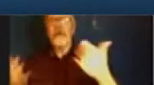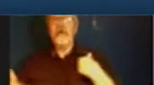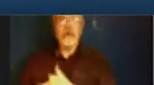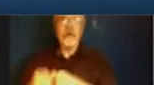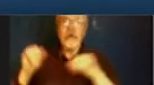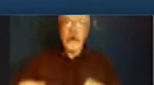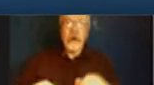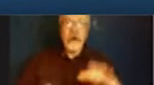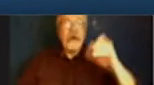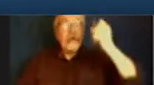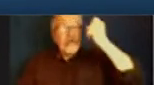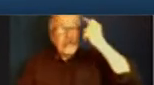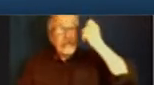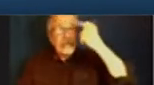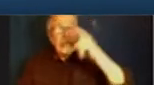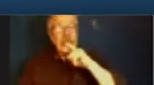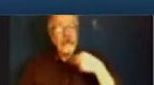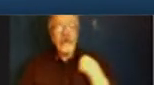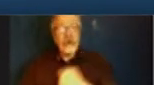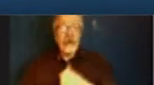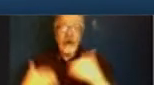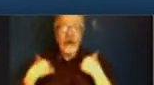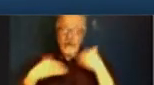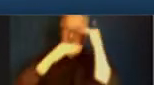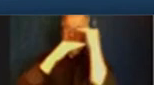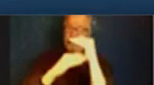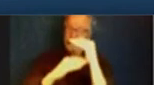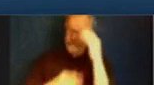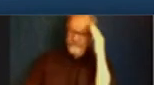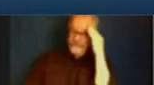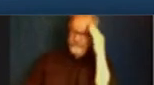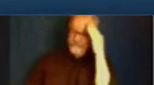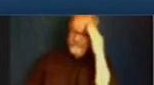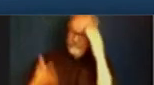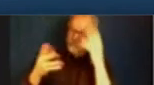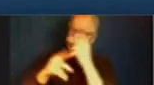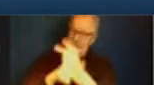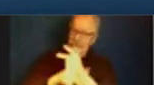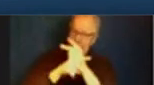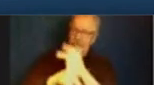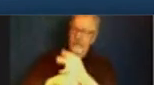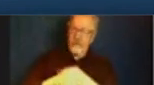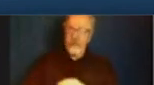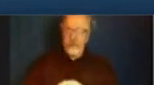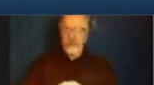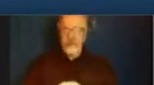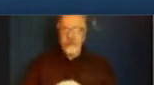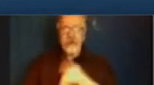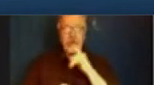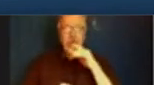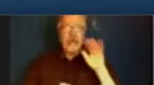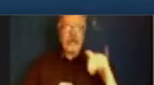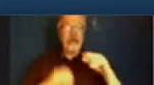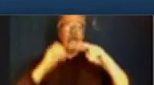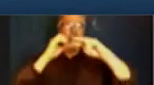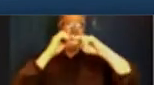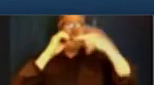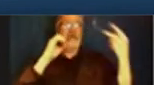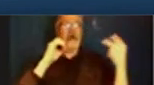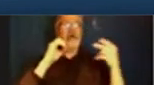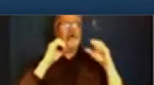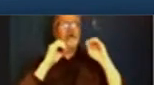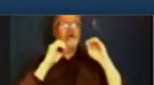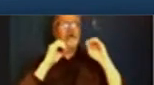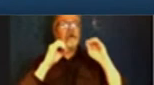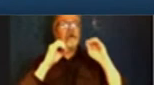saying is that given the nature and the explosive nature of this variant, we just cannot be shocked if there's